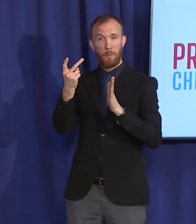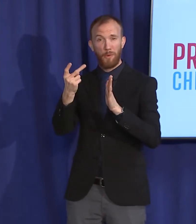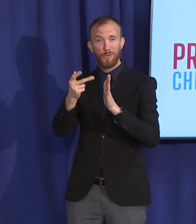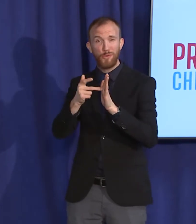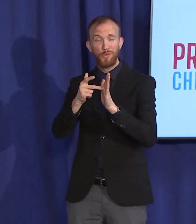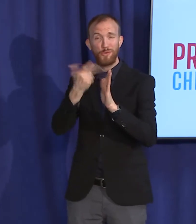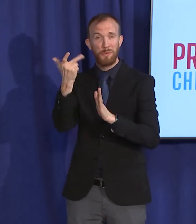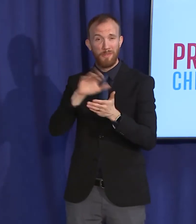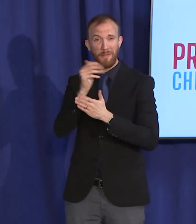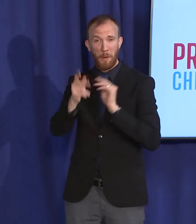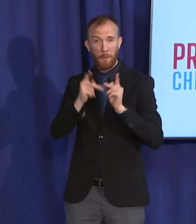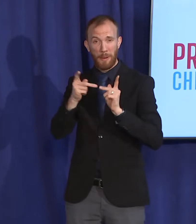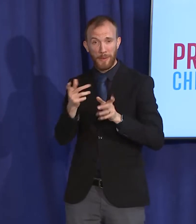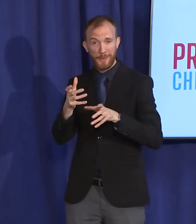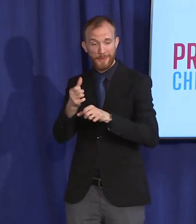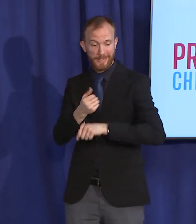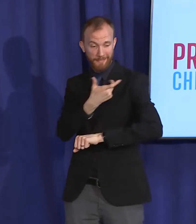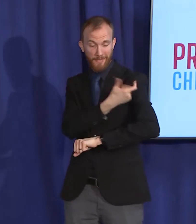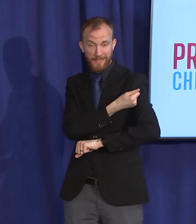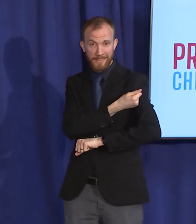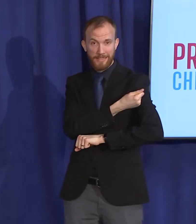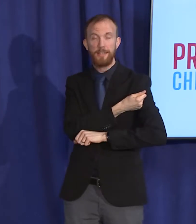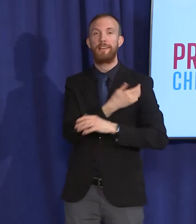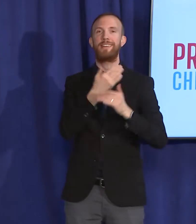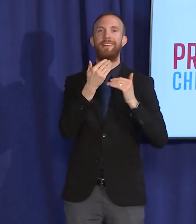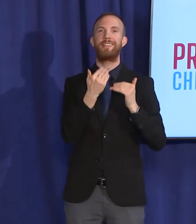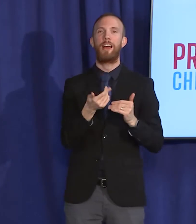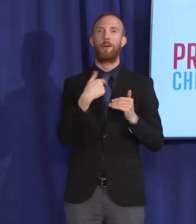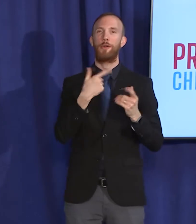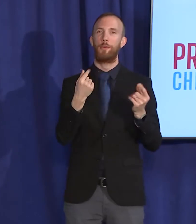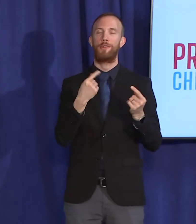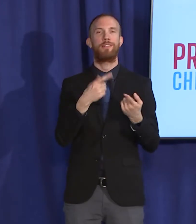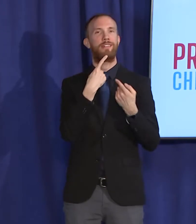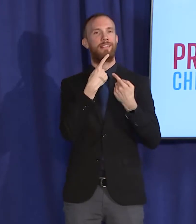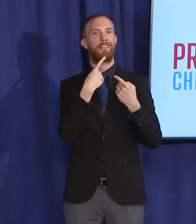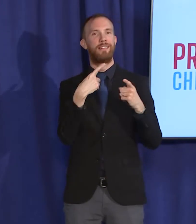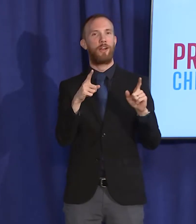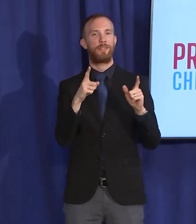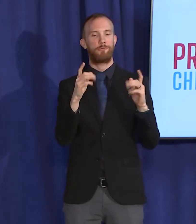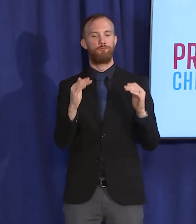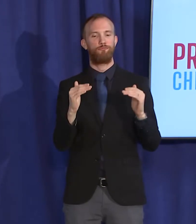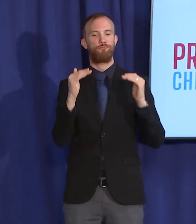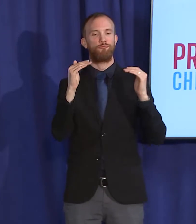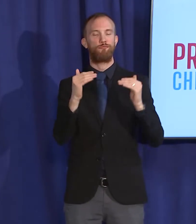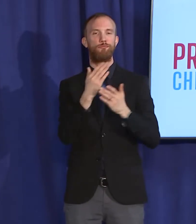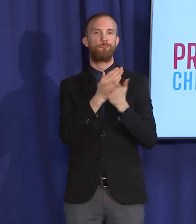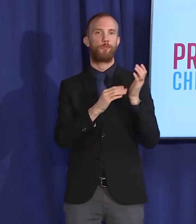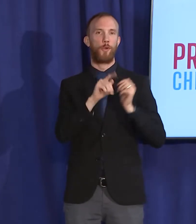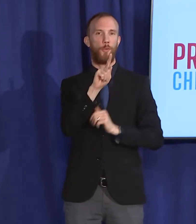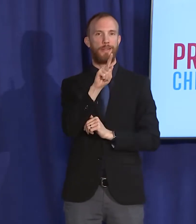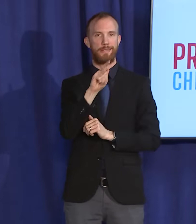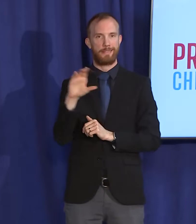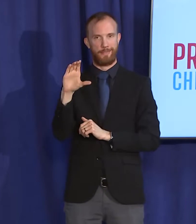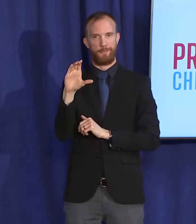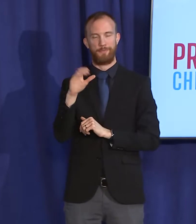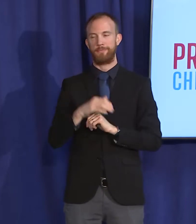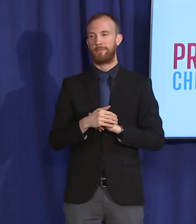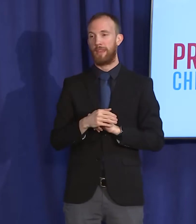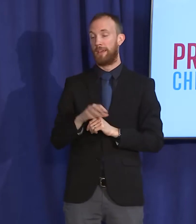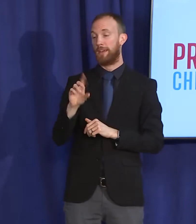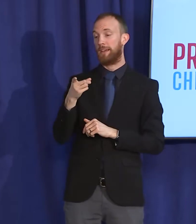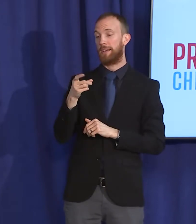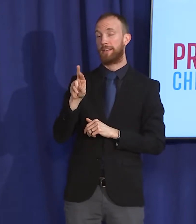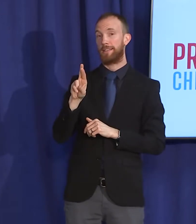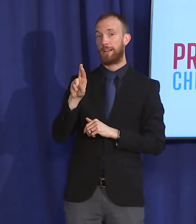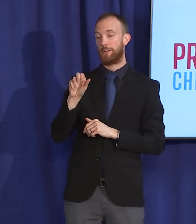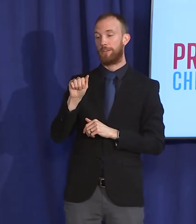as I said, we are here to announce that we are planning to move into Phase 1C. Now, Dr. Arwady will go into more detail in a moment,